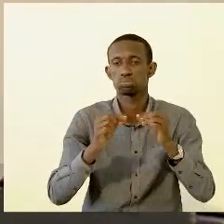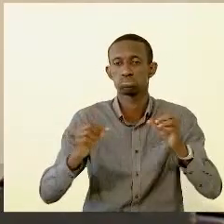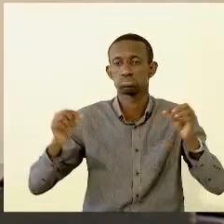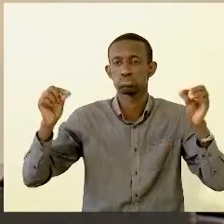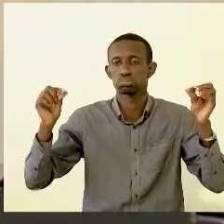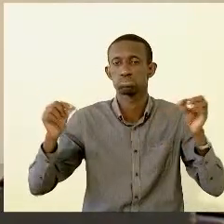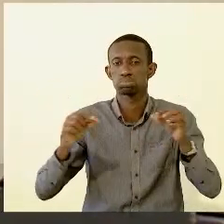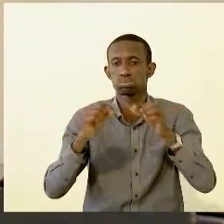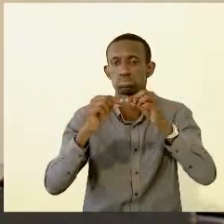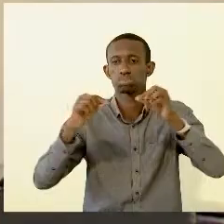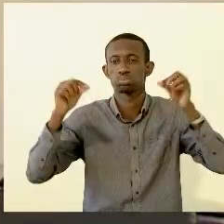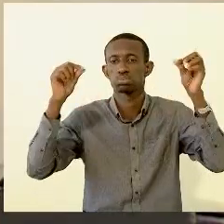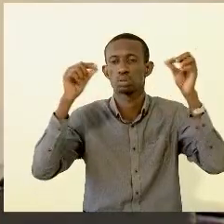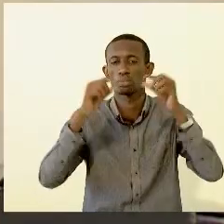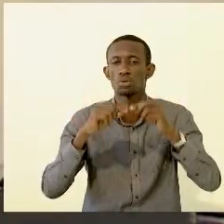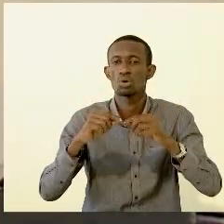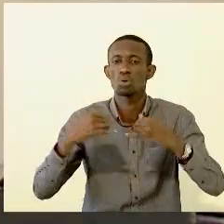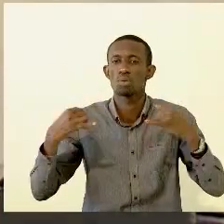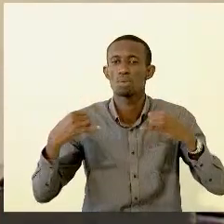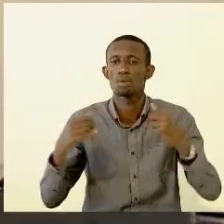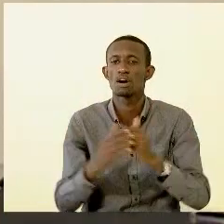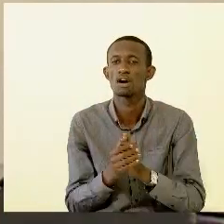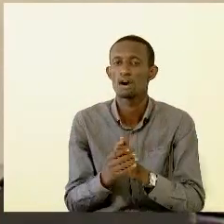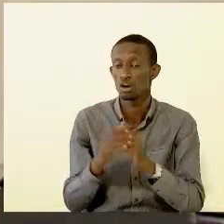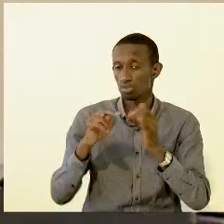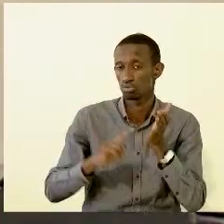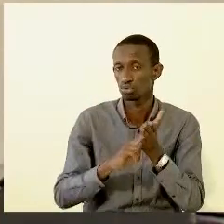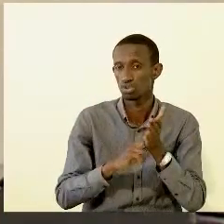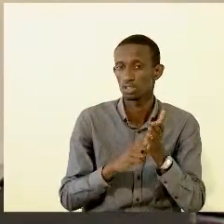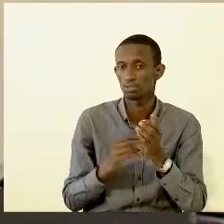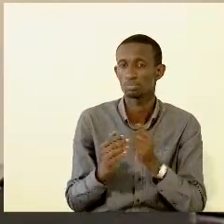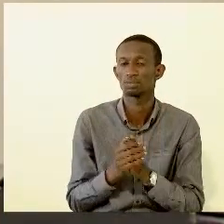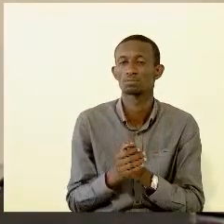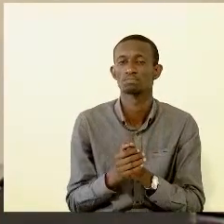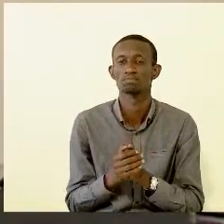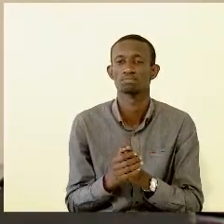from their stem or leaves which are used to attach to the